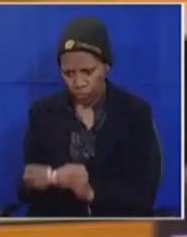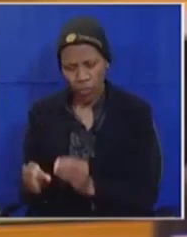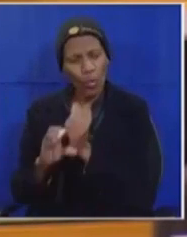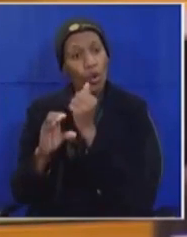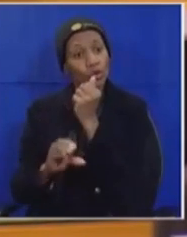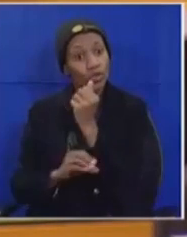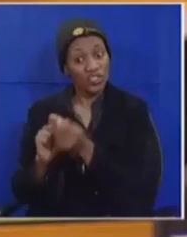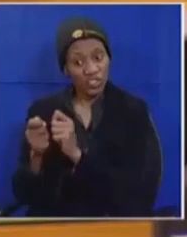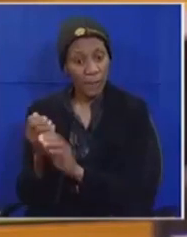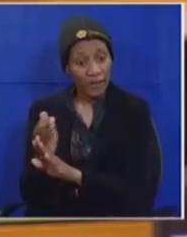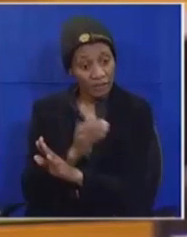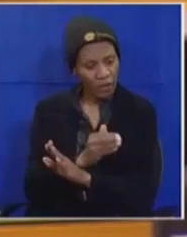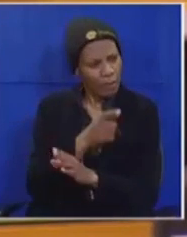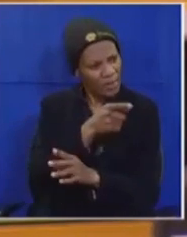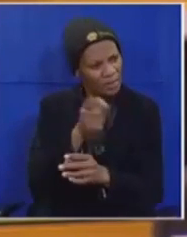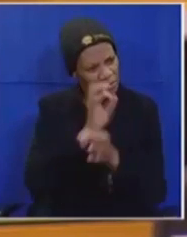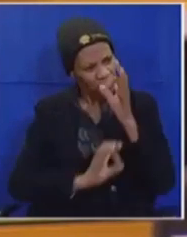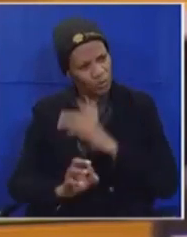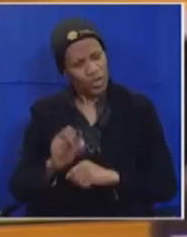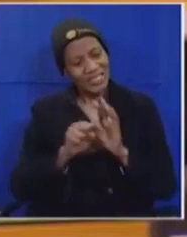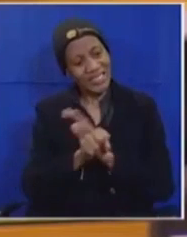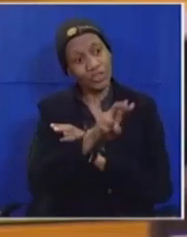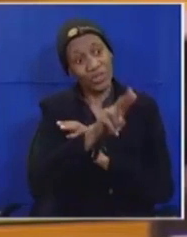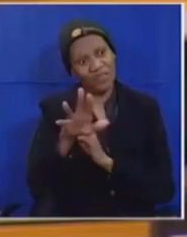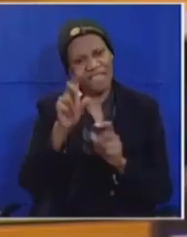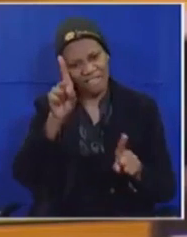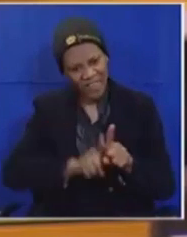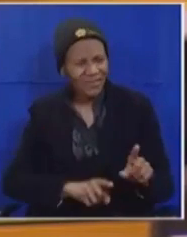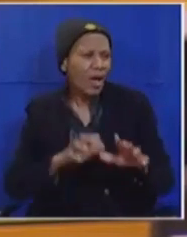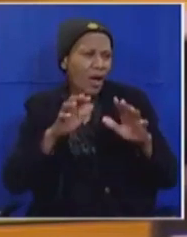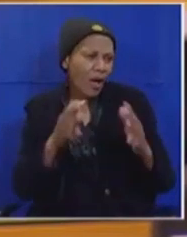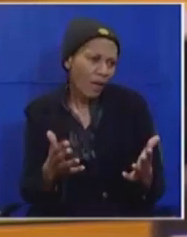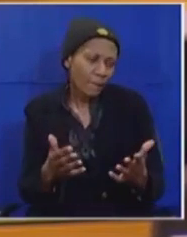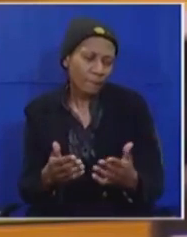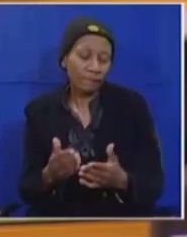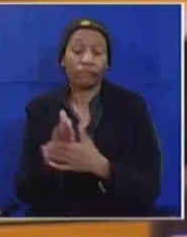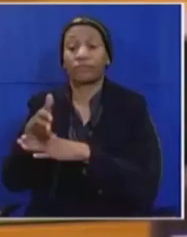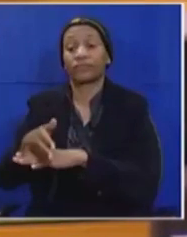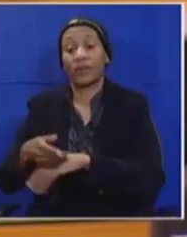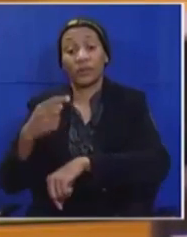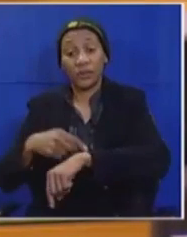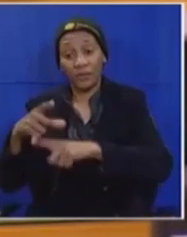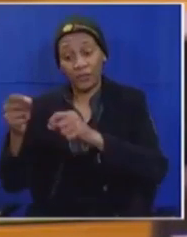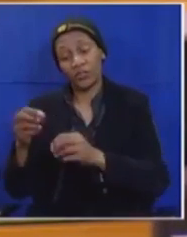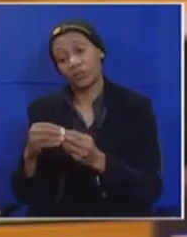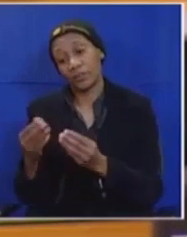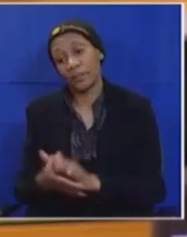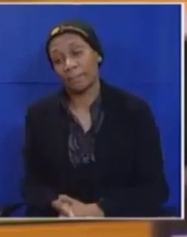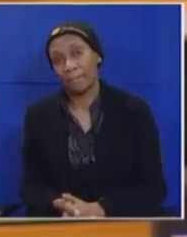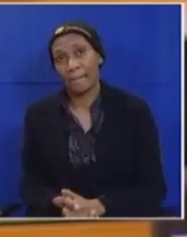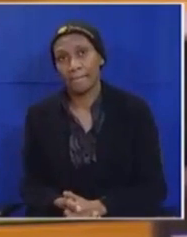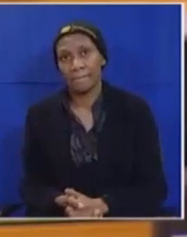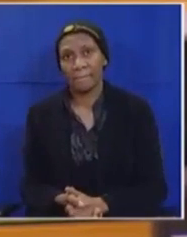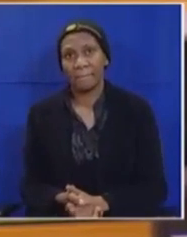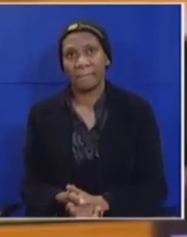25, which you wrote, fail? Take us into your confidence. Where did it fail that we arrive at this point in time,